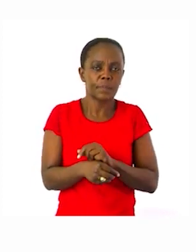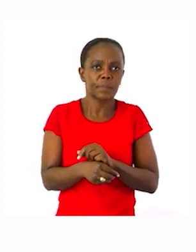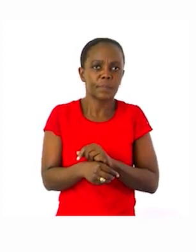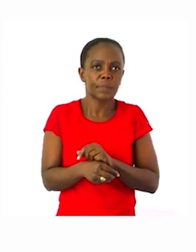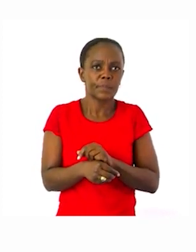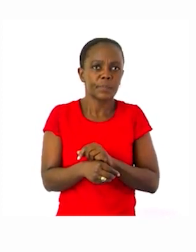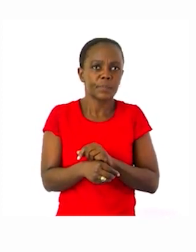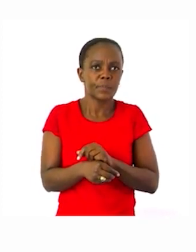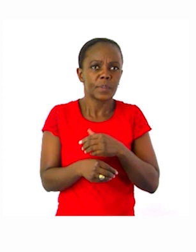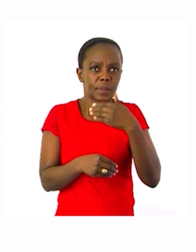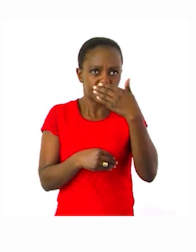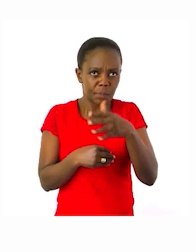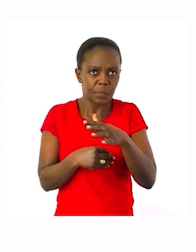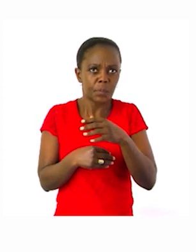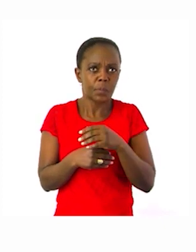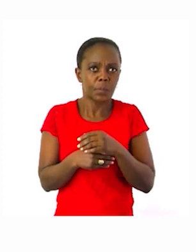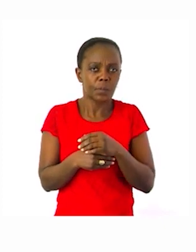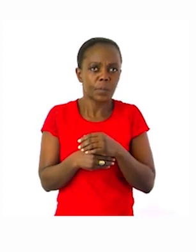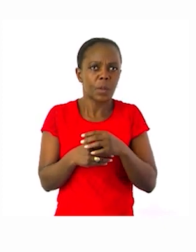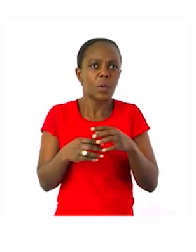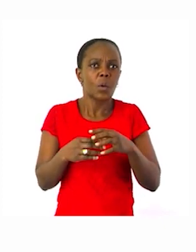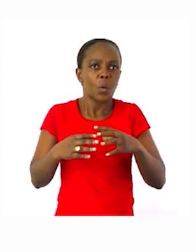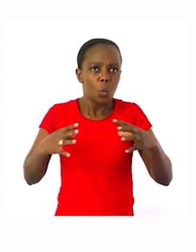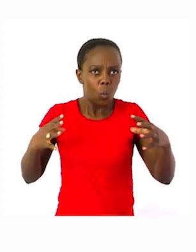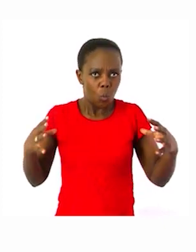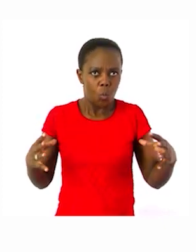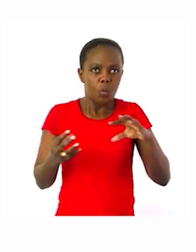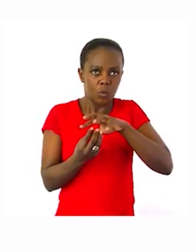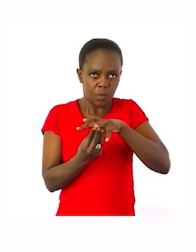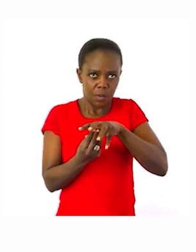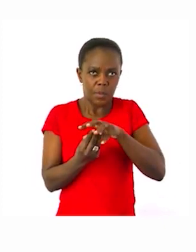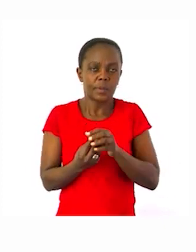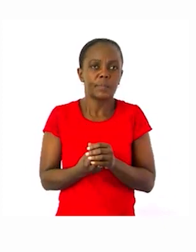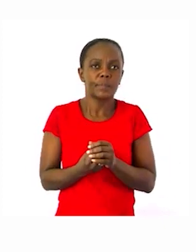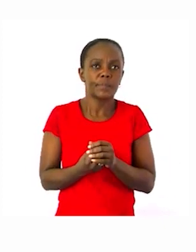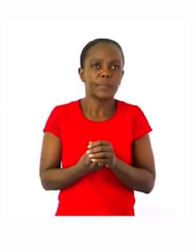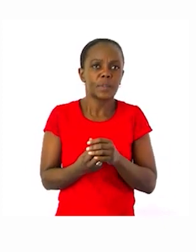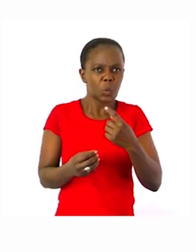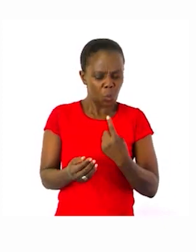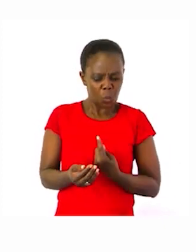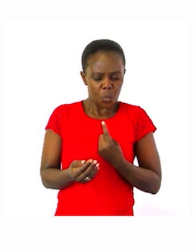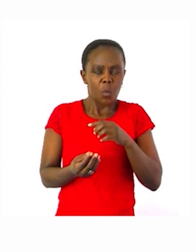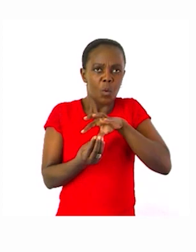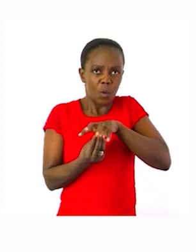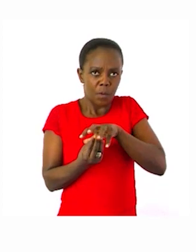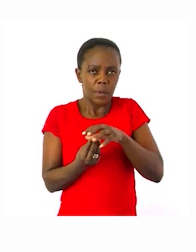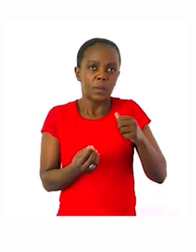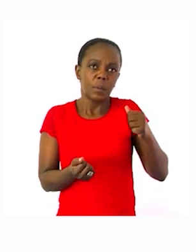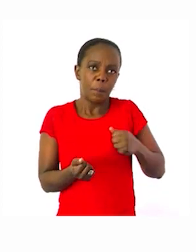then we are going to fill in our extended family. Our immediate family is